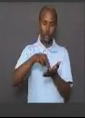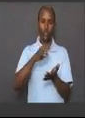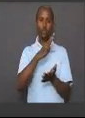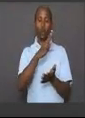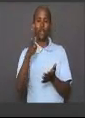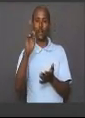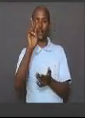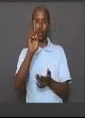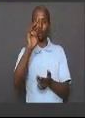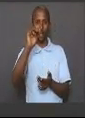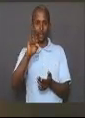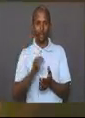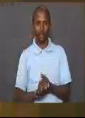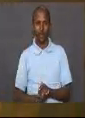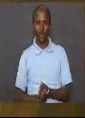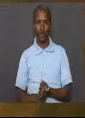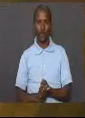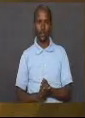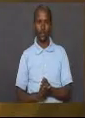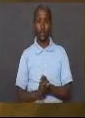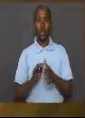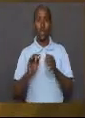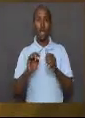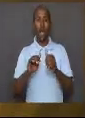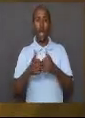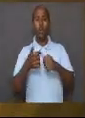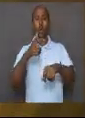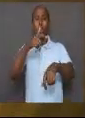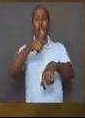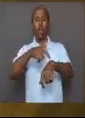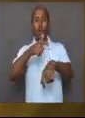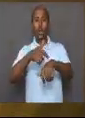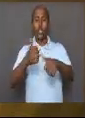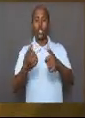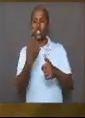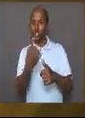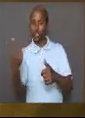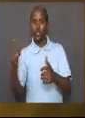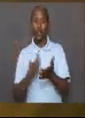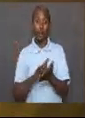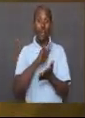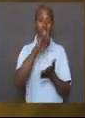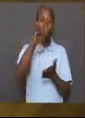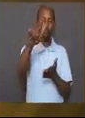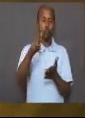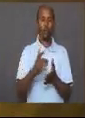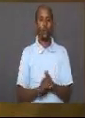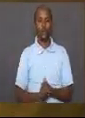2,400 kilometers. How long was each plane flying